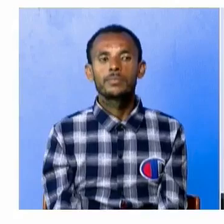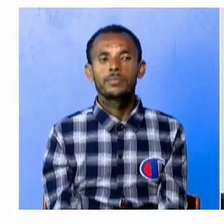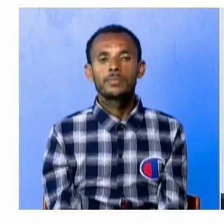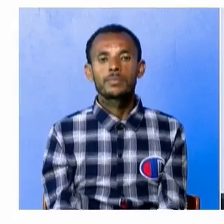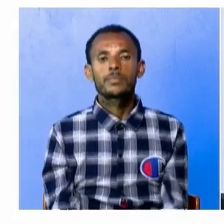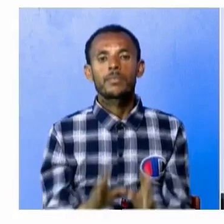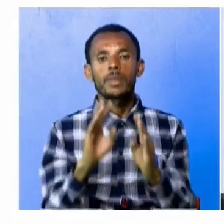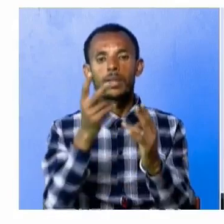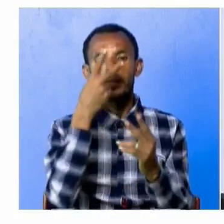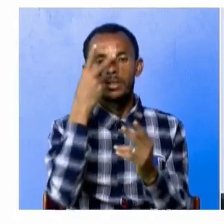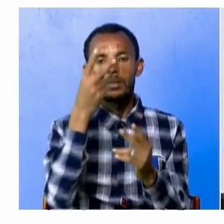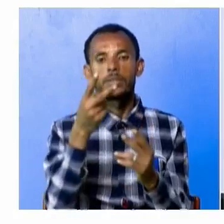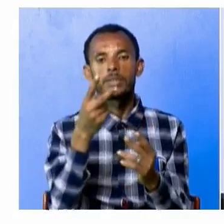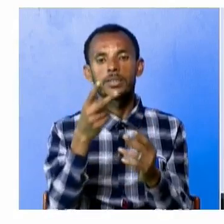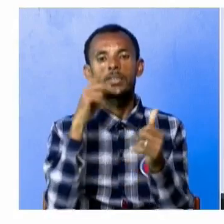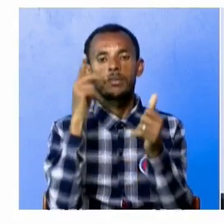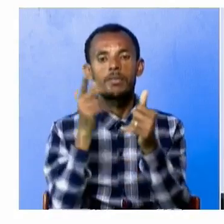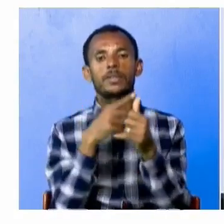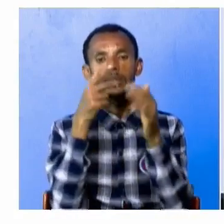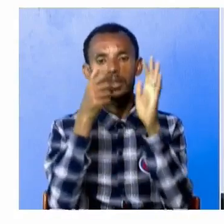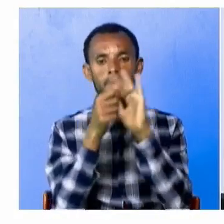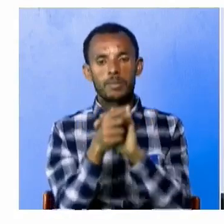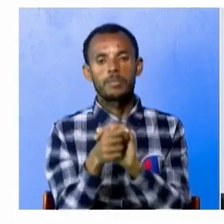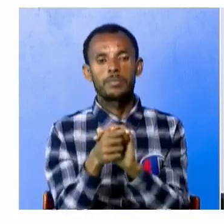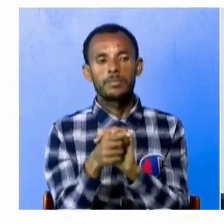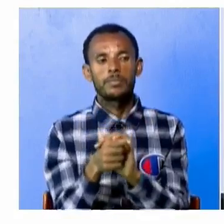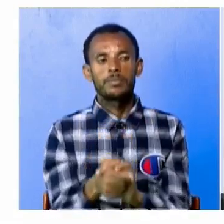So let's see the first example.